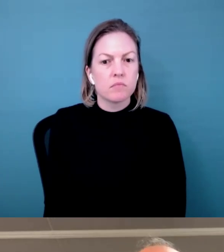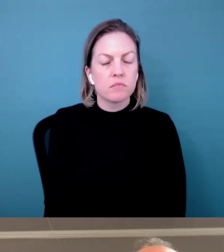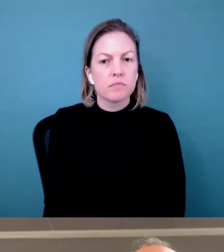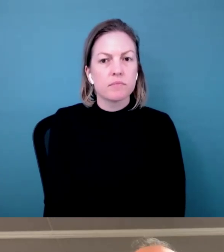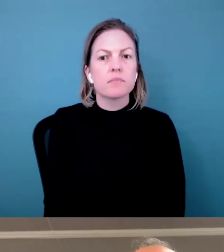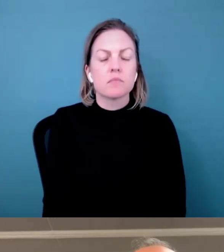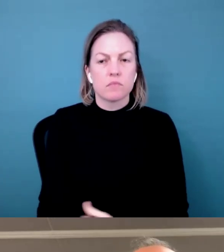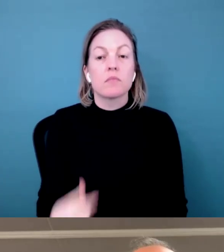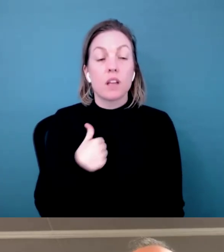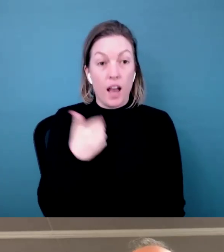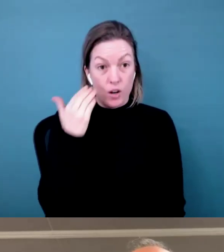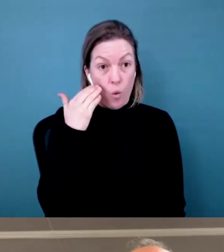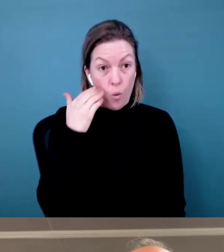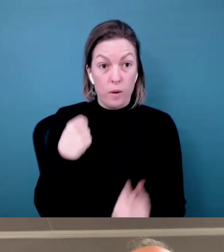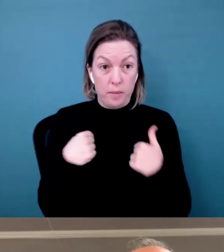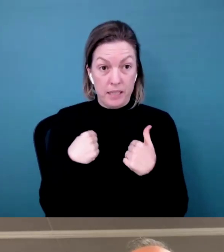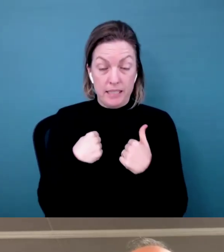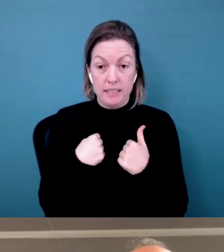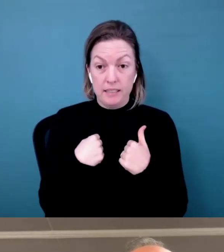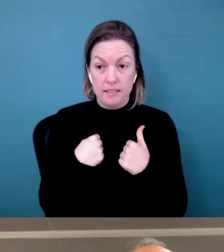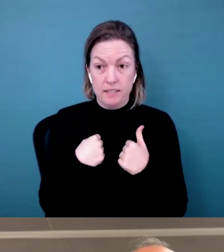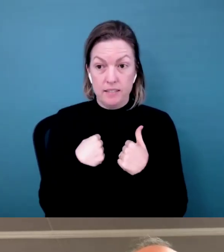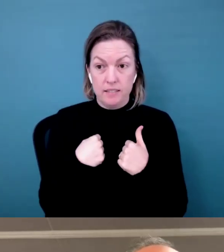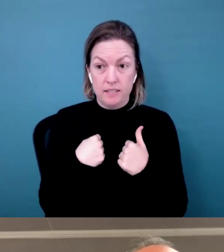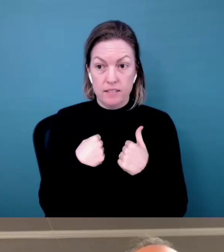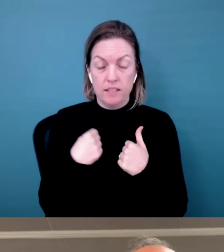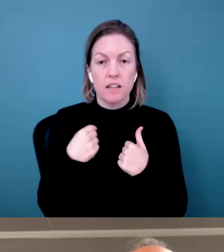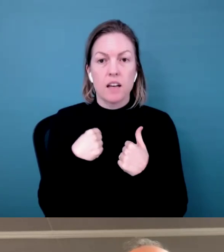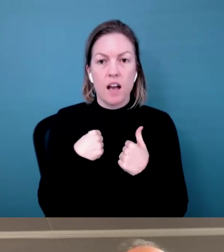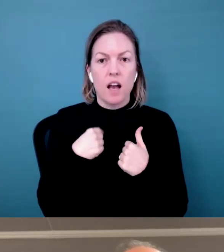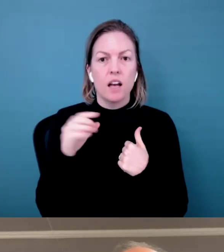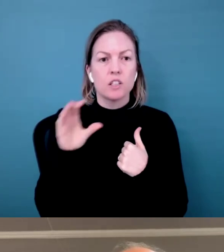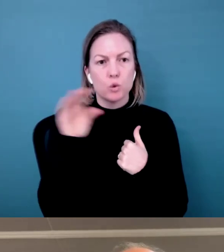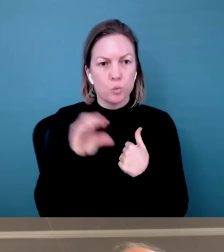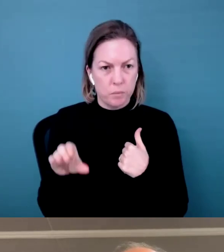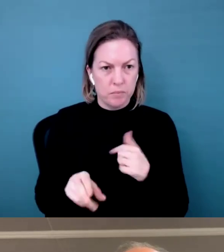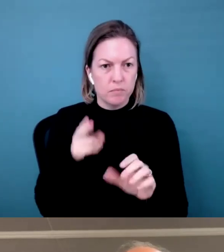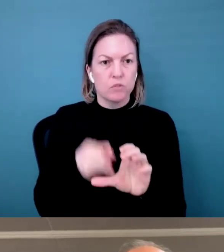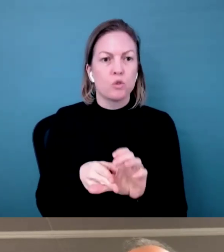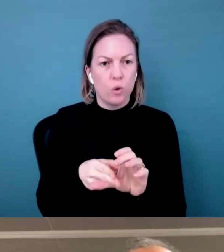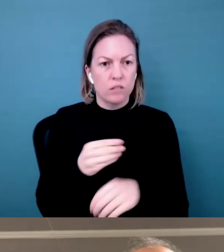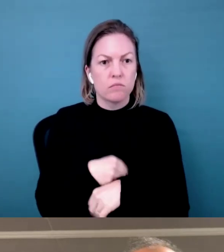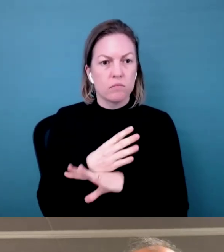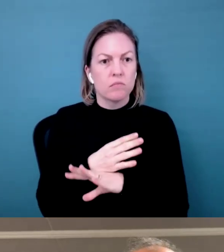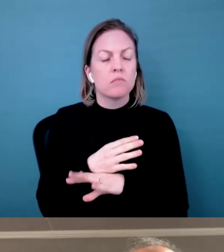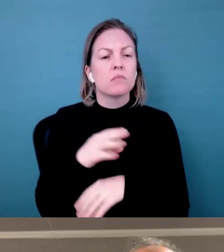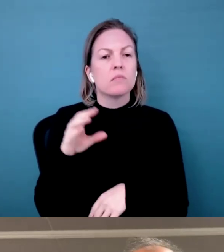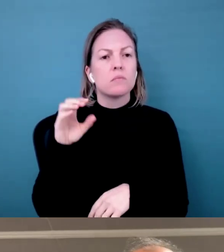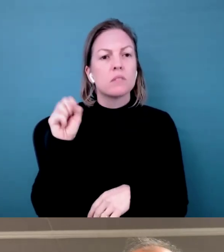I know for myself, I Zoom in to a South Carolina